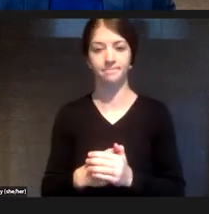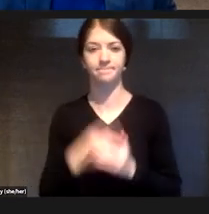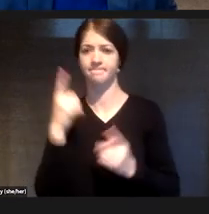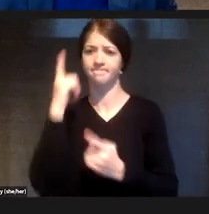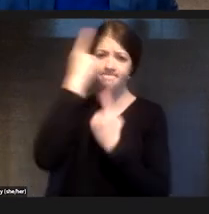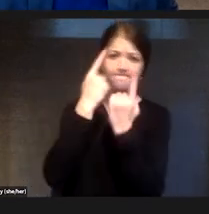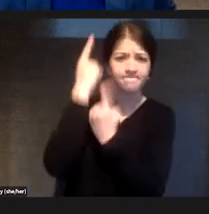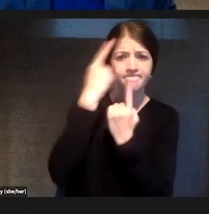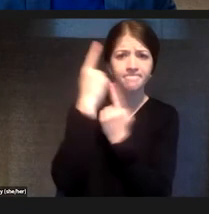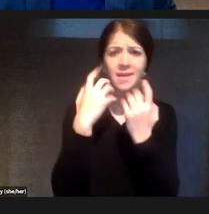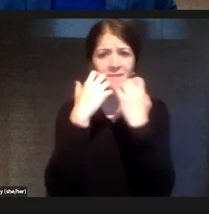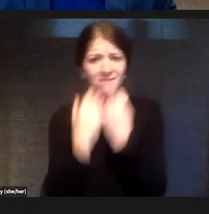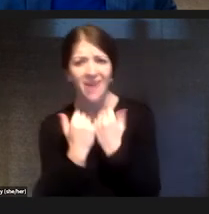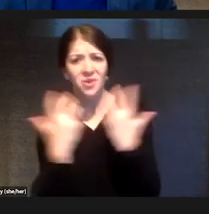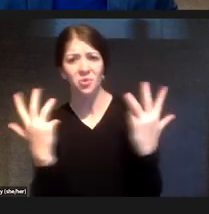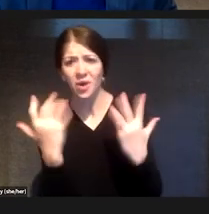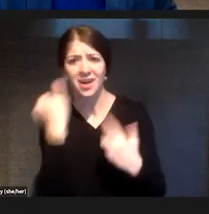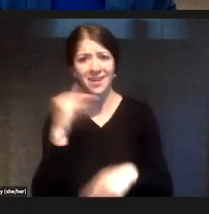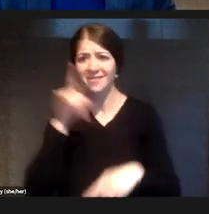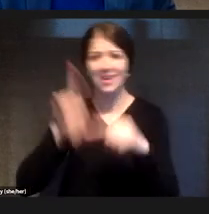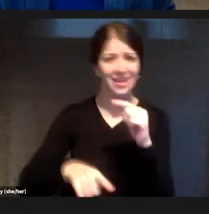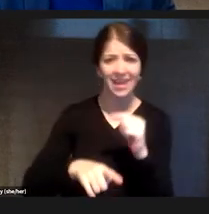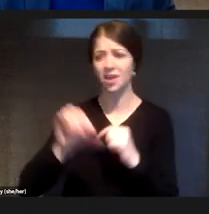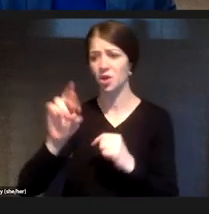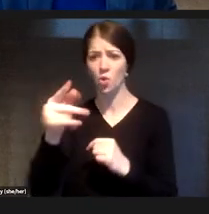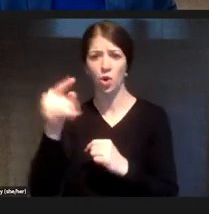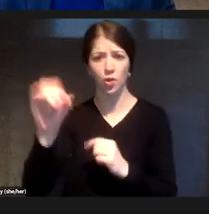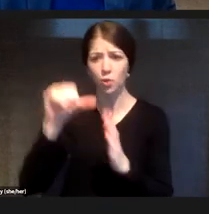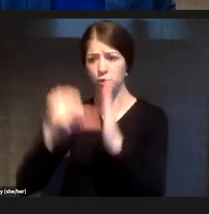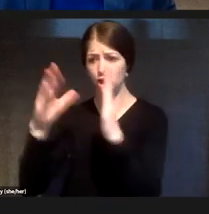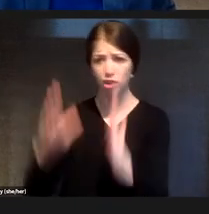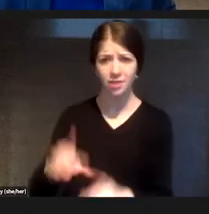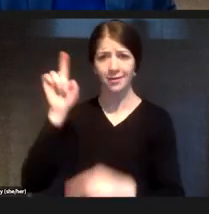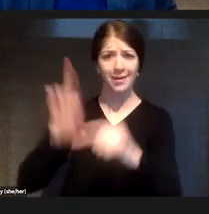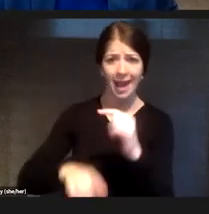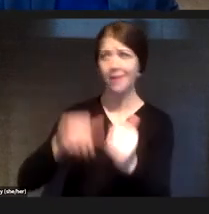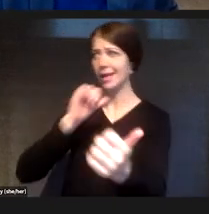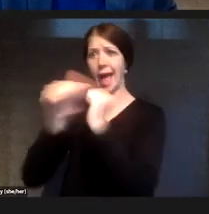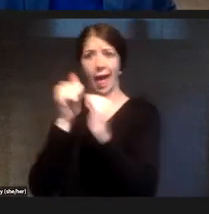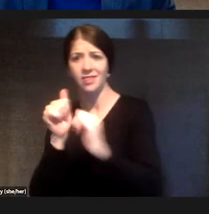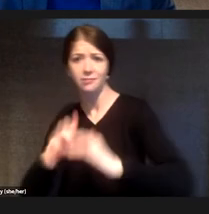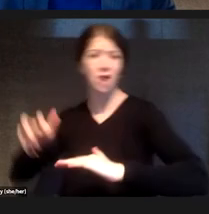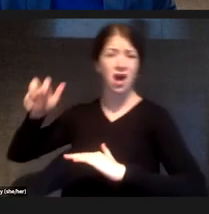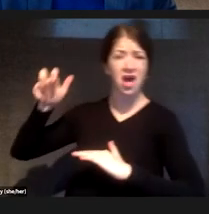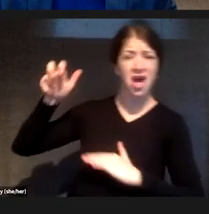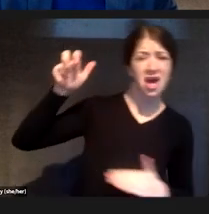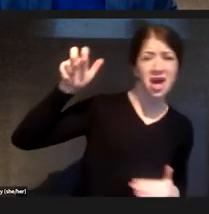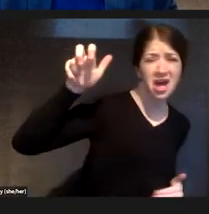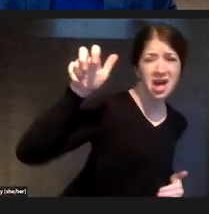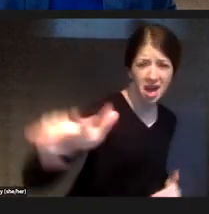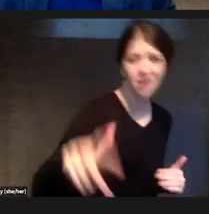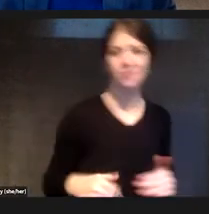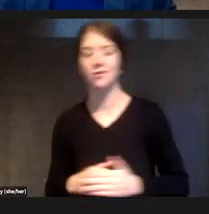If I'm no longer able to be an orthopedic surgeon, if I'm no longer able to be this athlete that is jumping through the air and into the